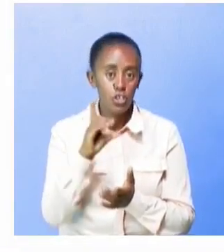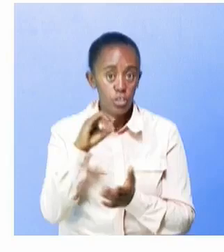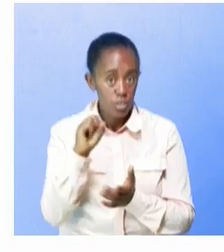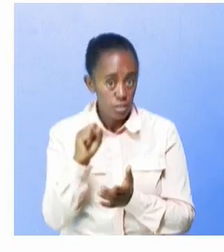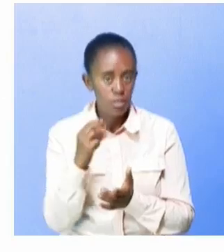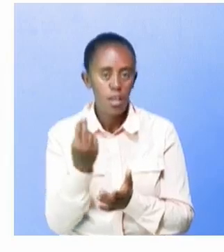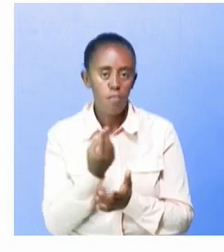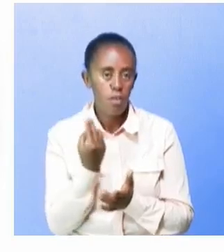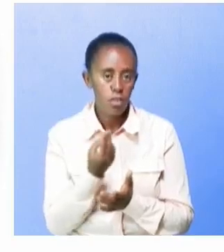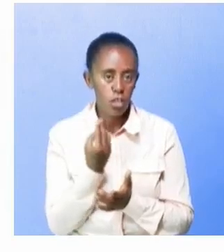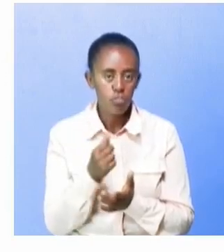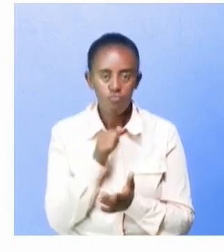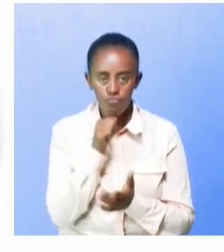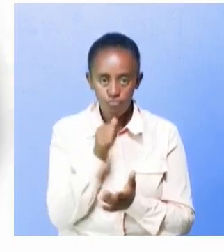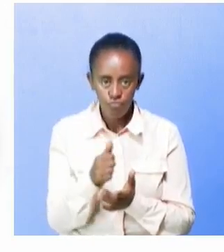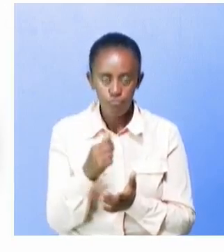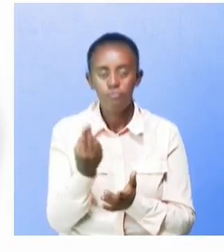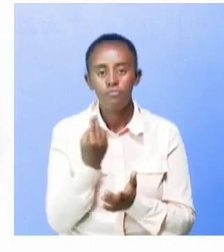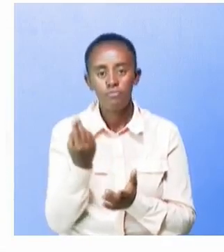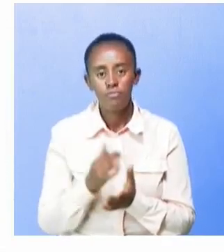Disadvantage.